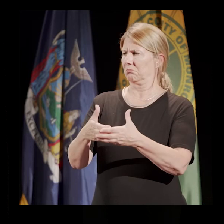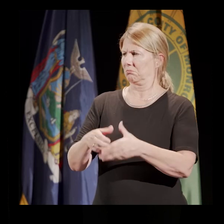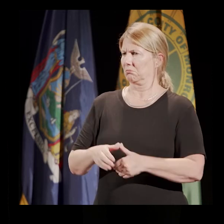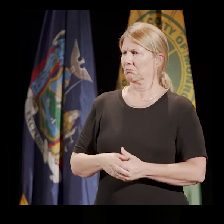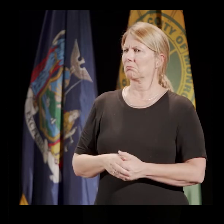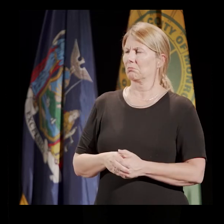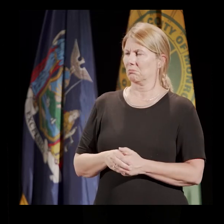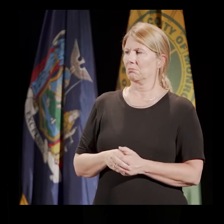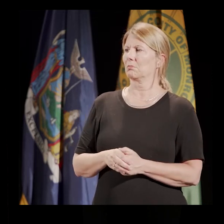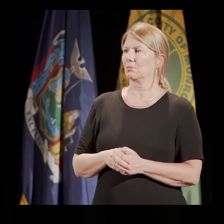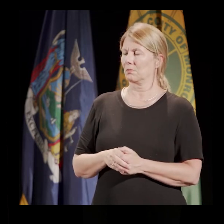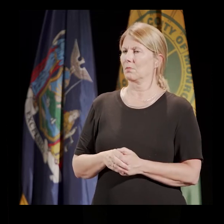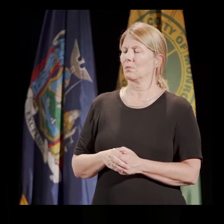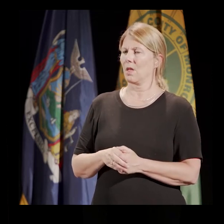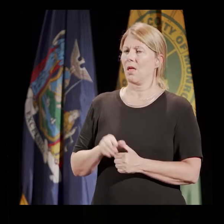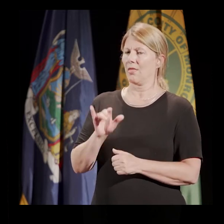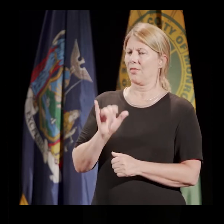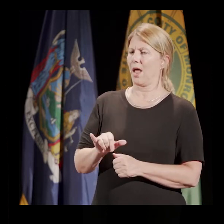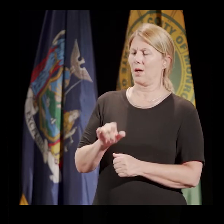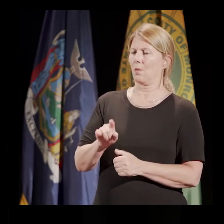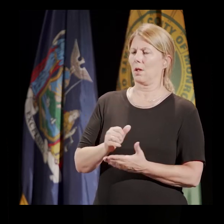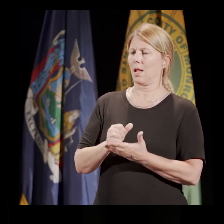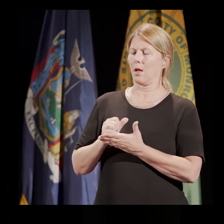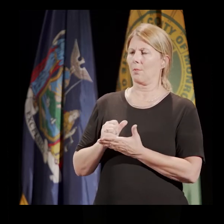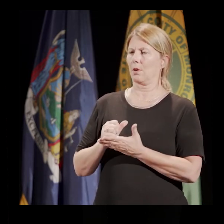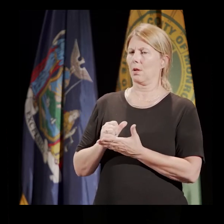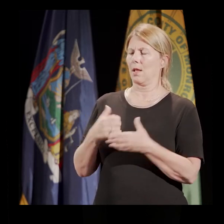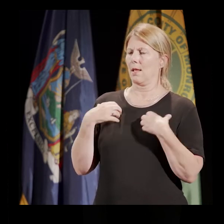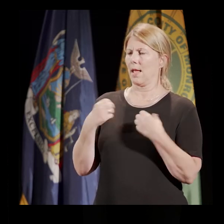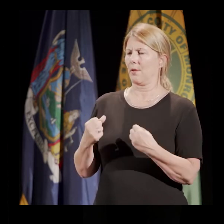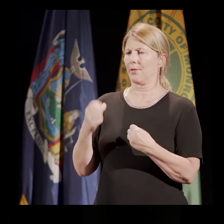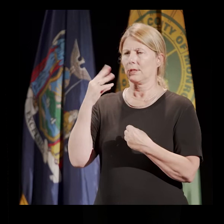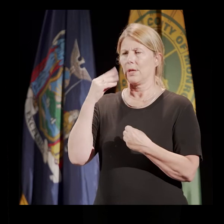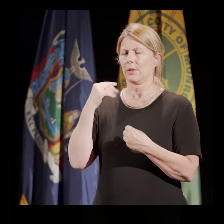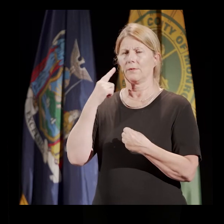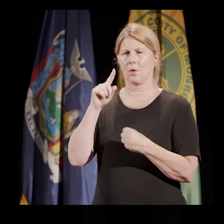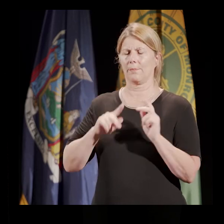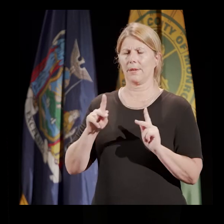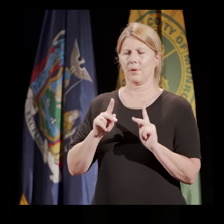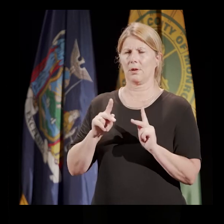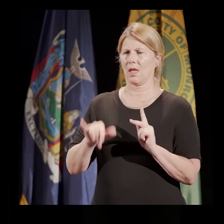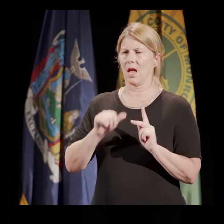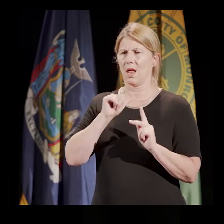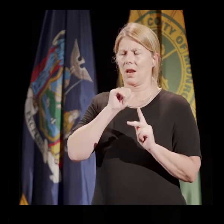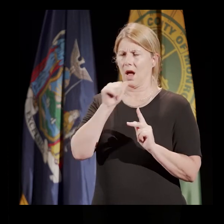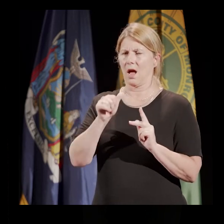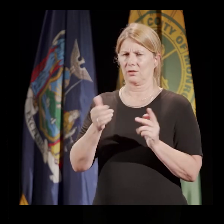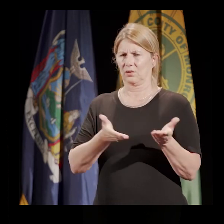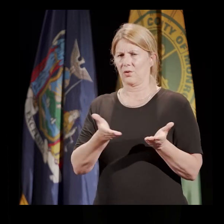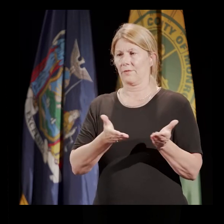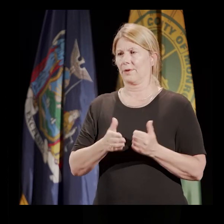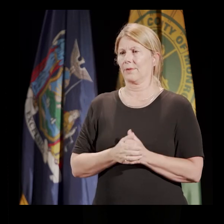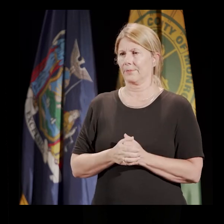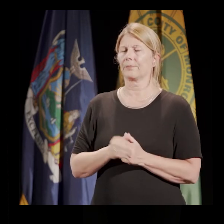Initiative, which will help us close the health disparities in underserved communities. This is another example of a partnership